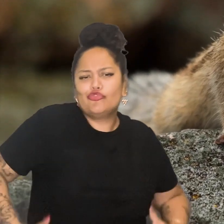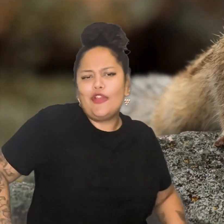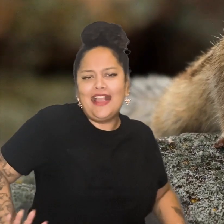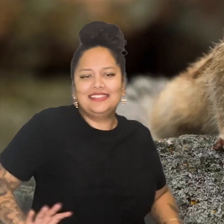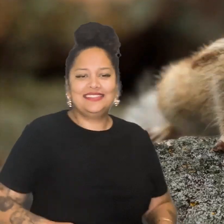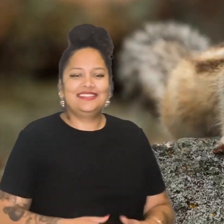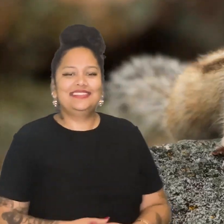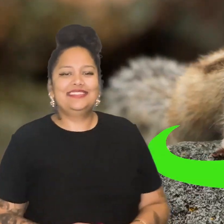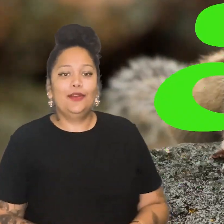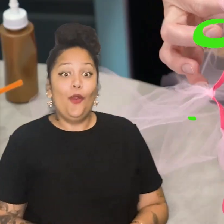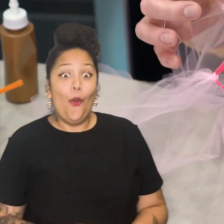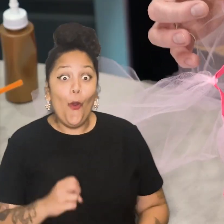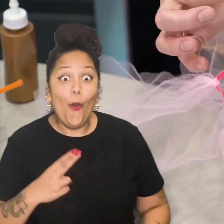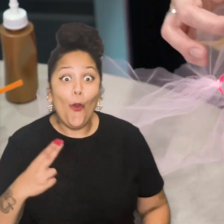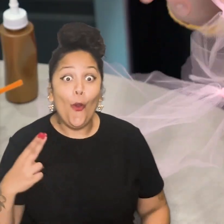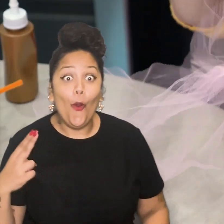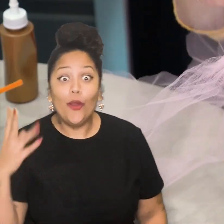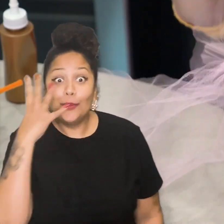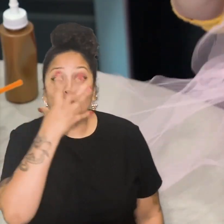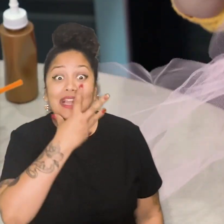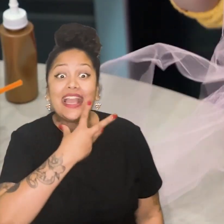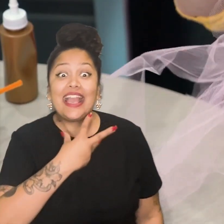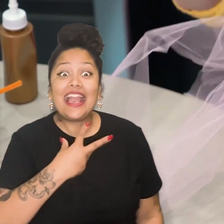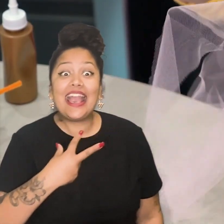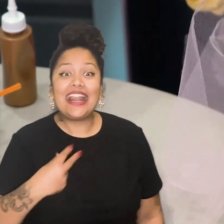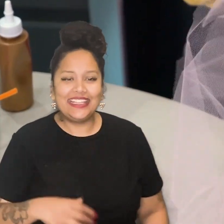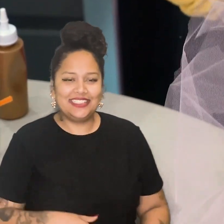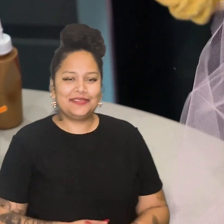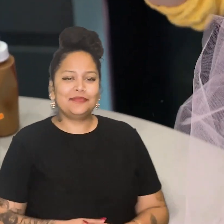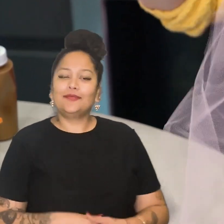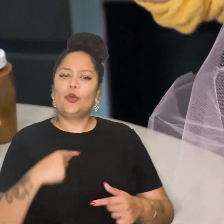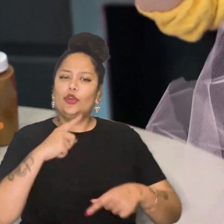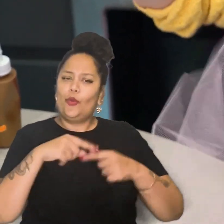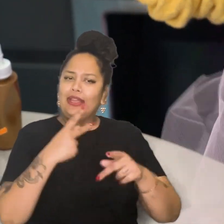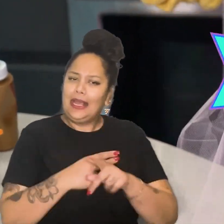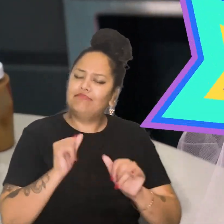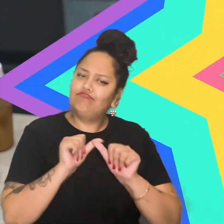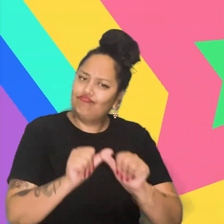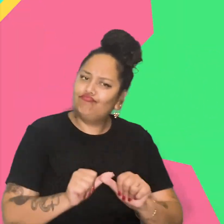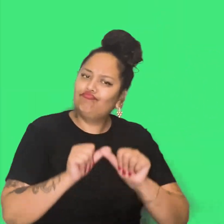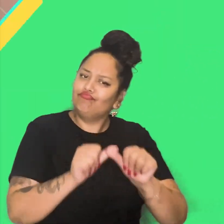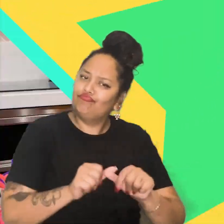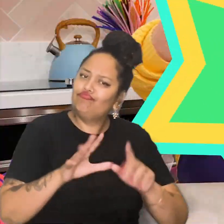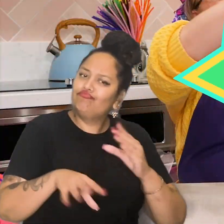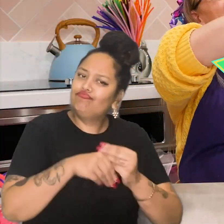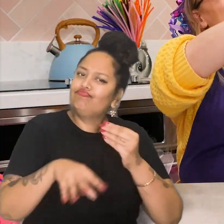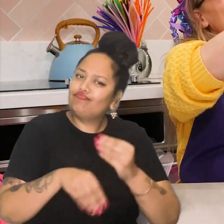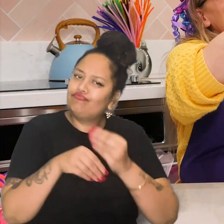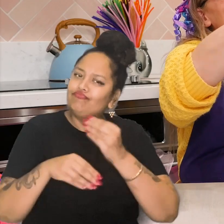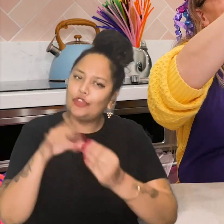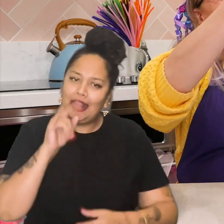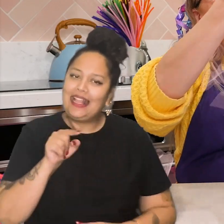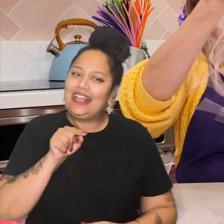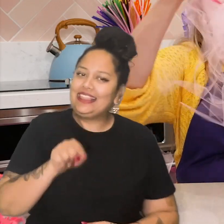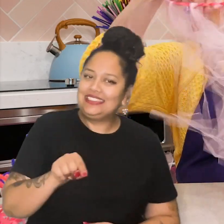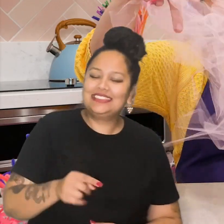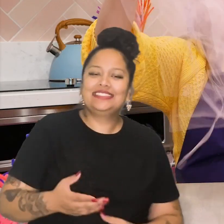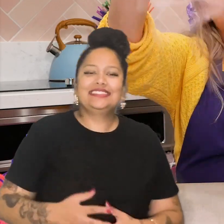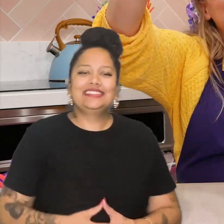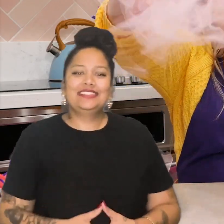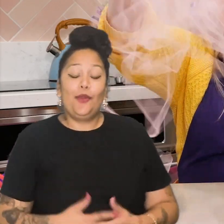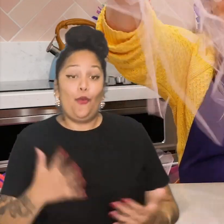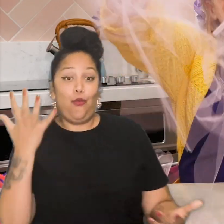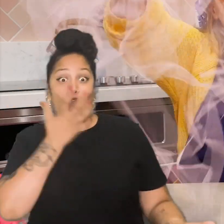Ooh, pretty. So we're going to keep doing that till it looks like this. Whoa! Look at